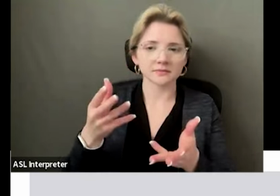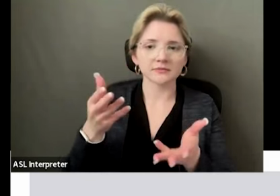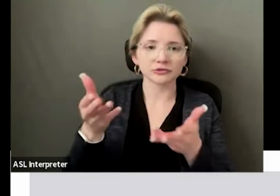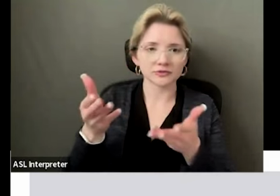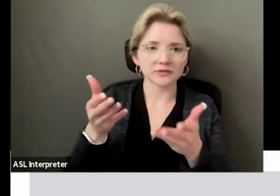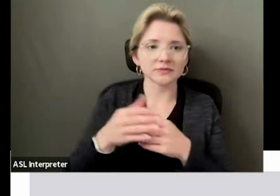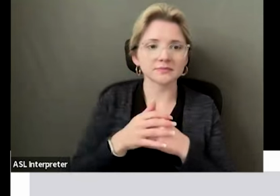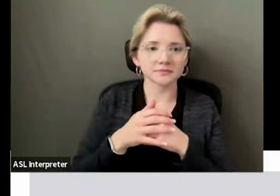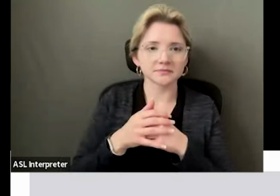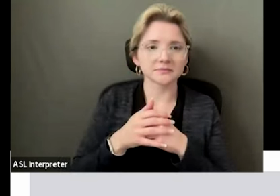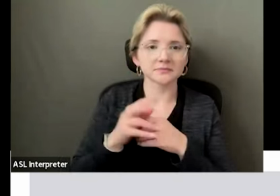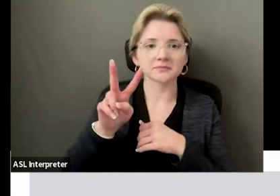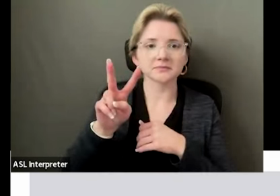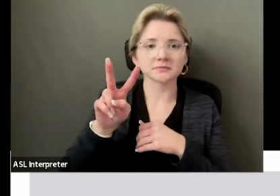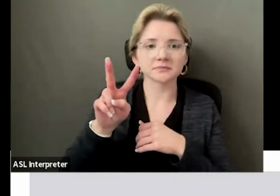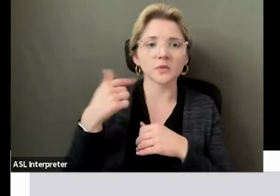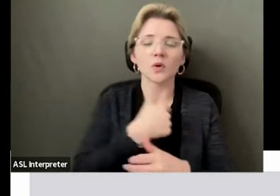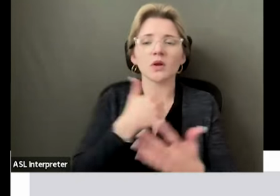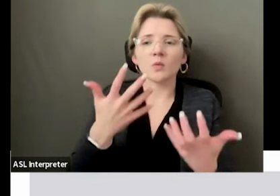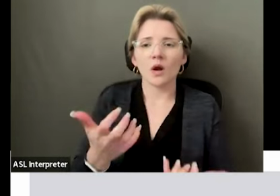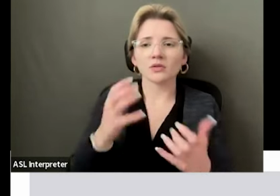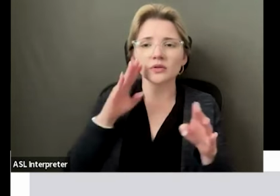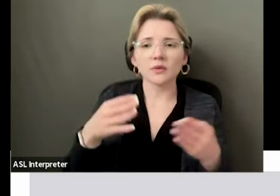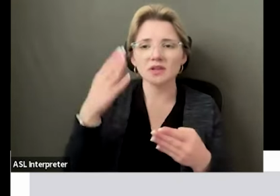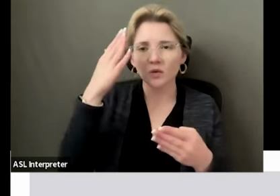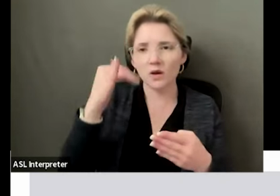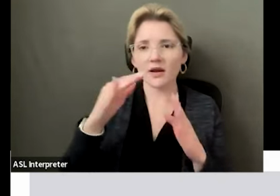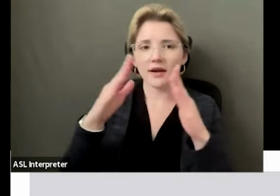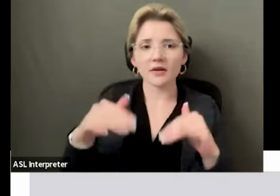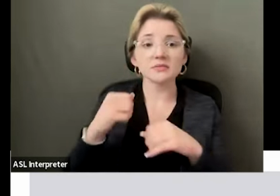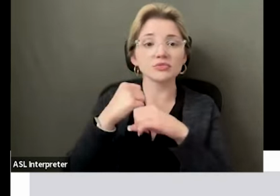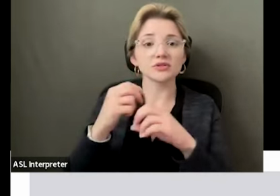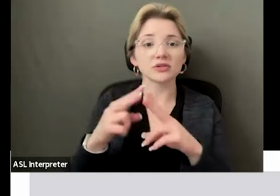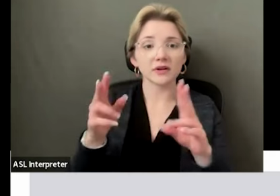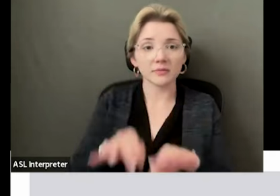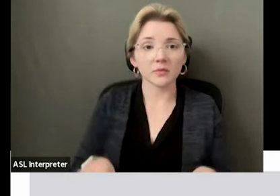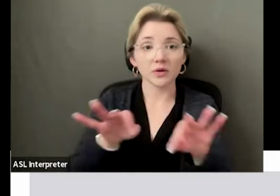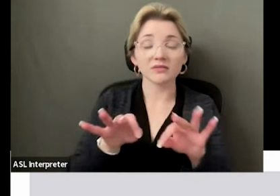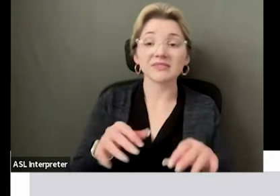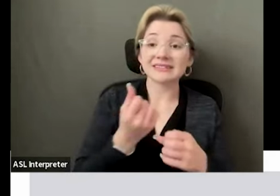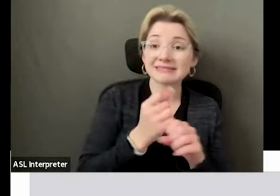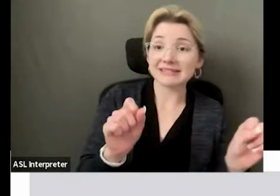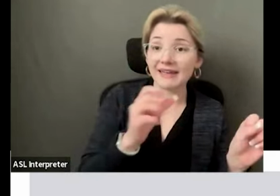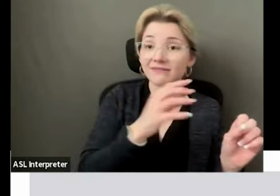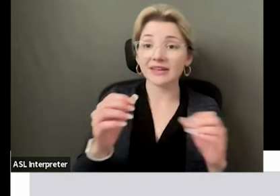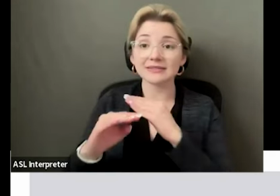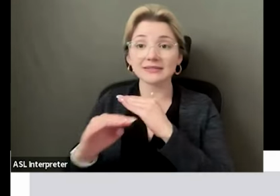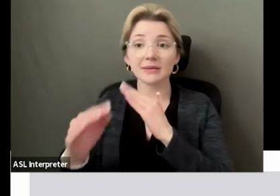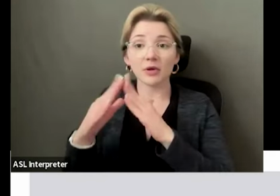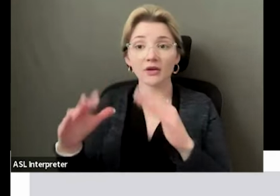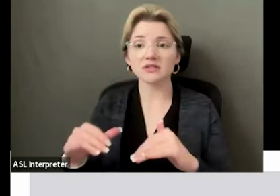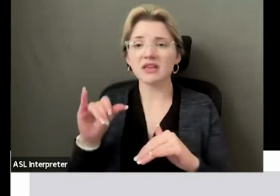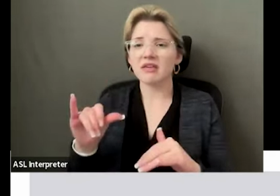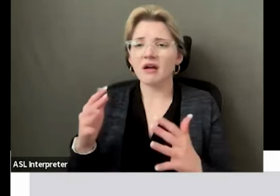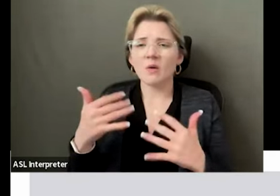housing protections, why they're so important. Because safe and stable housing can be a huge protective